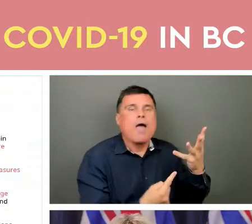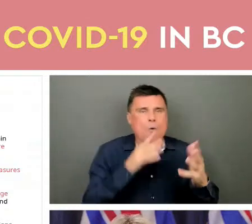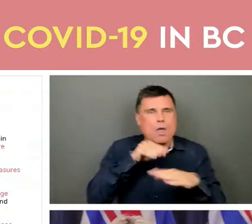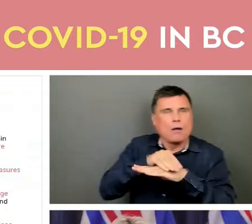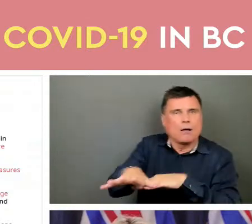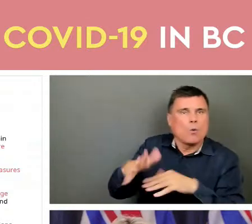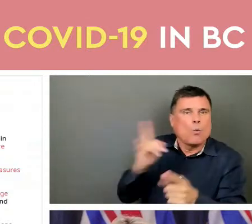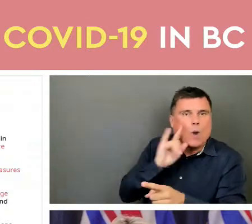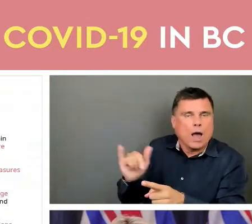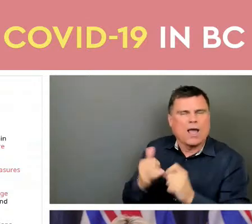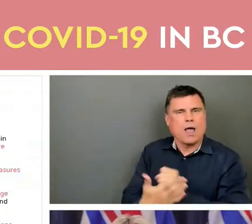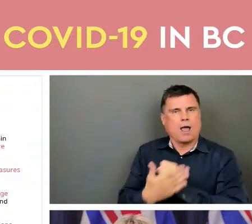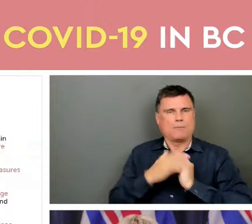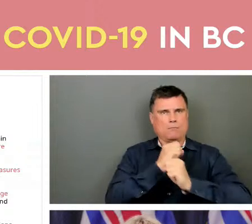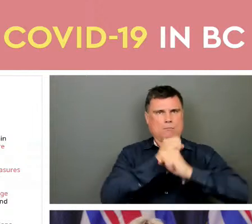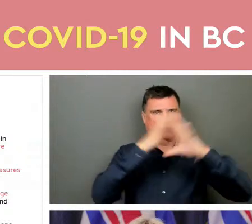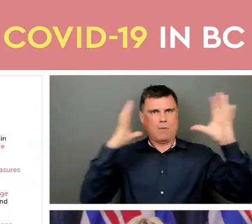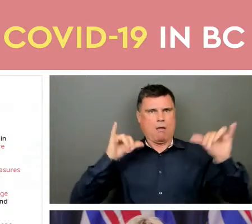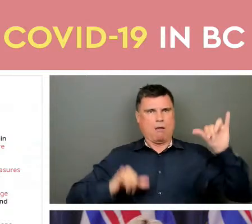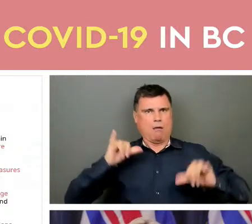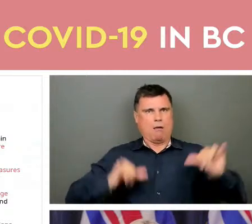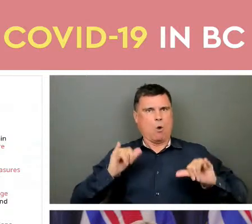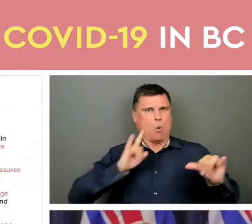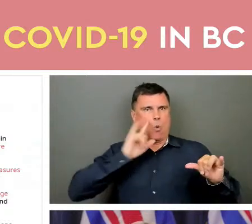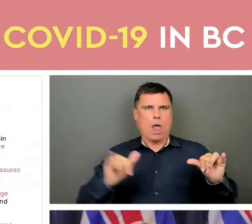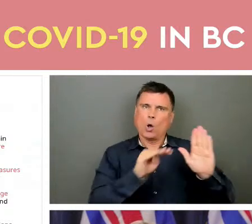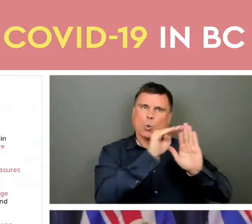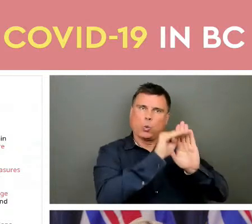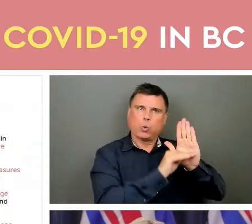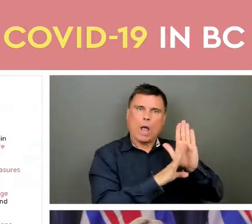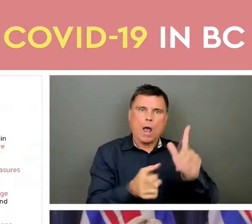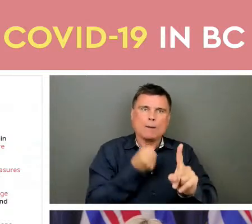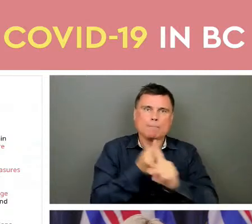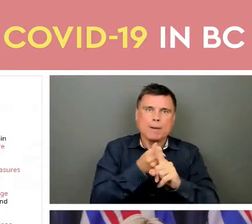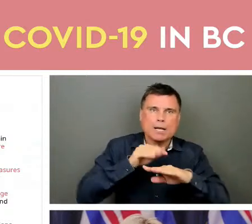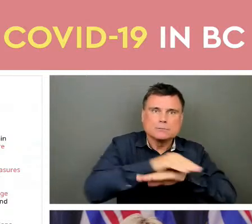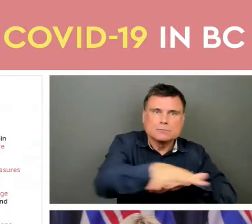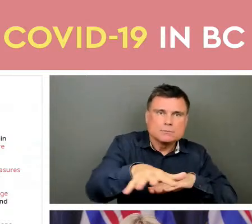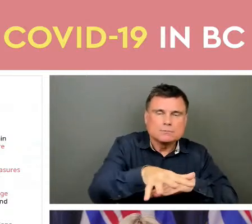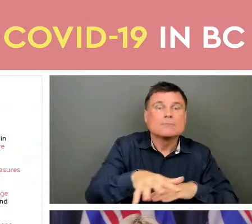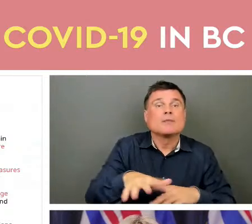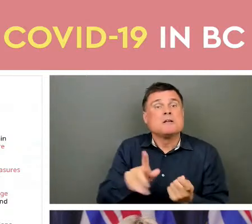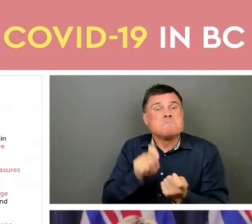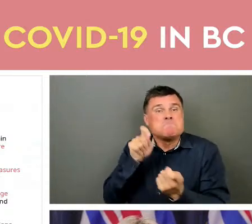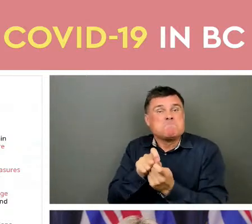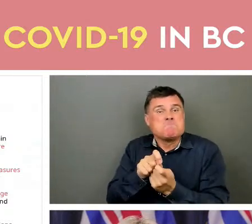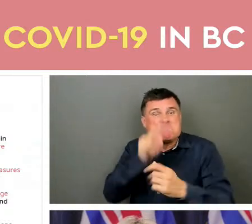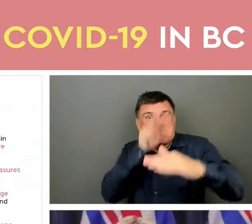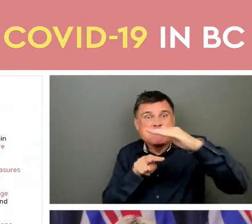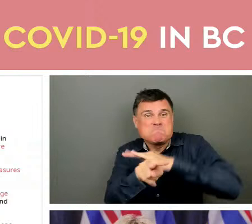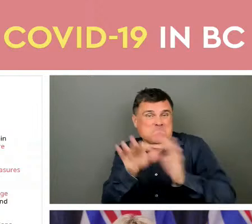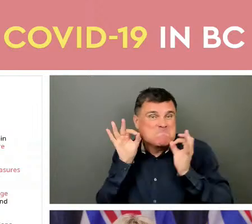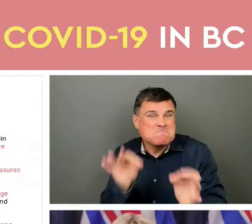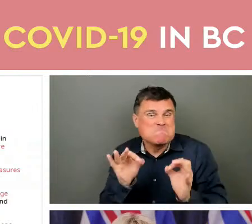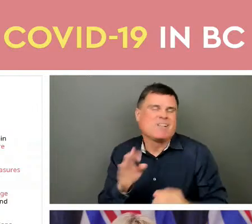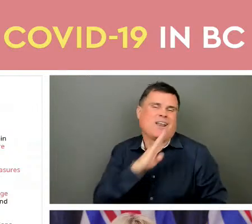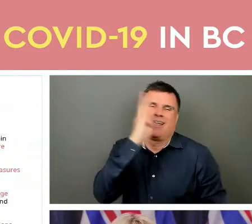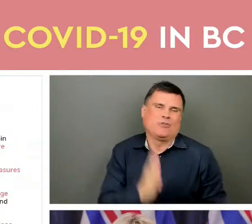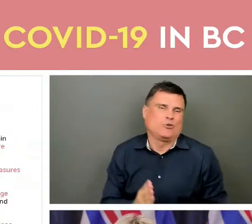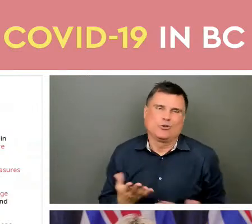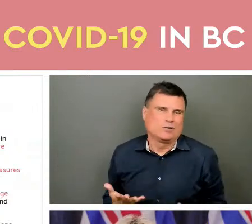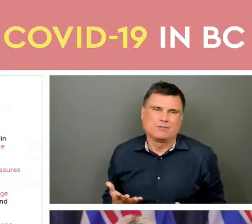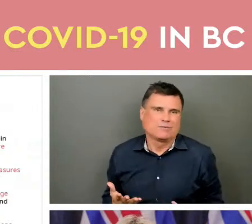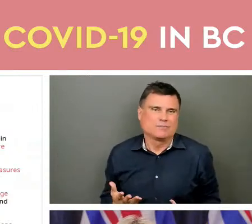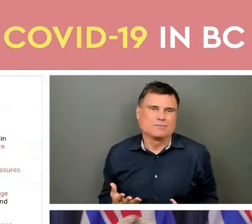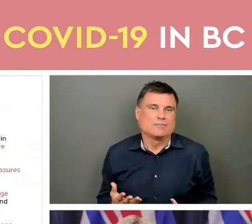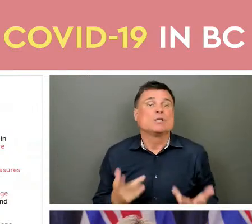to understand the parameters, but not as a prediction. And I've said this at the very beginning, that models help us understand what are the